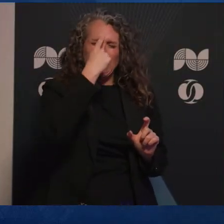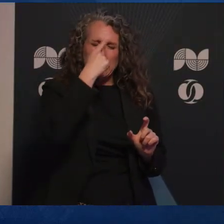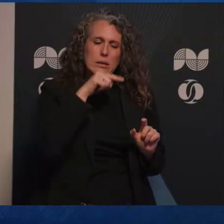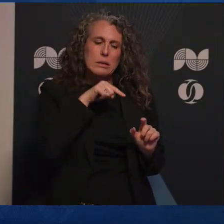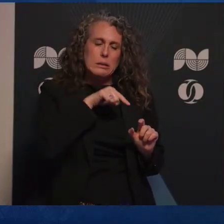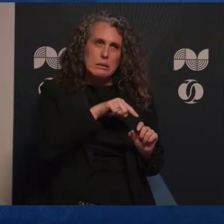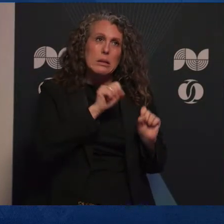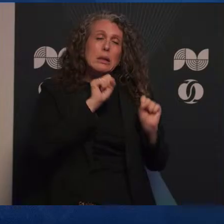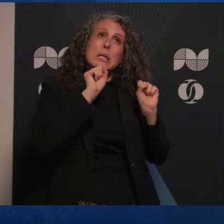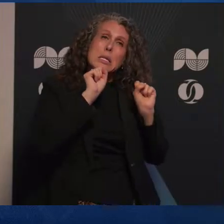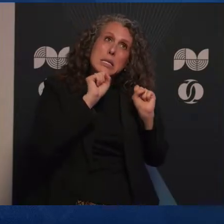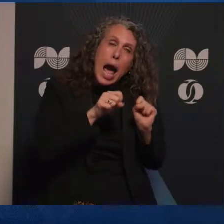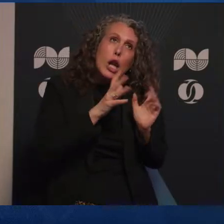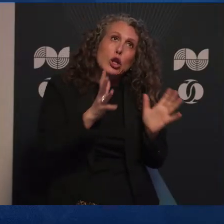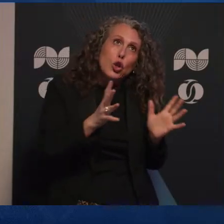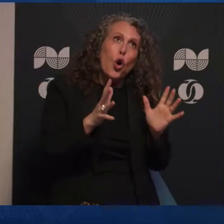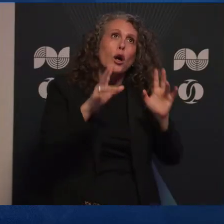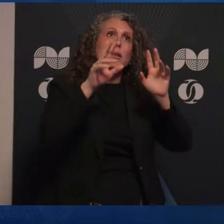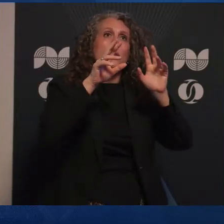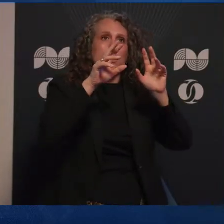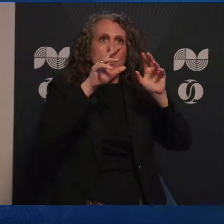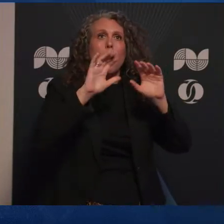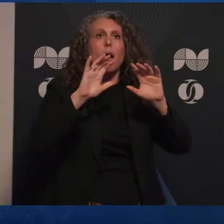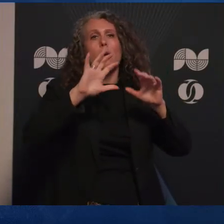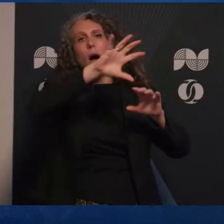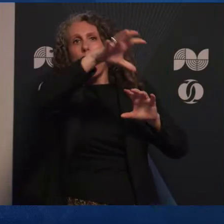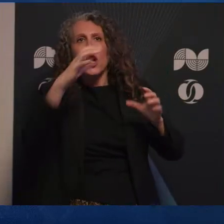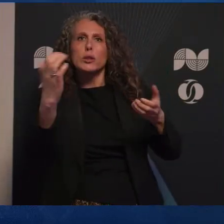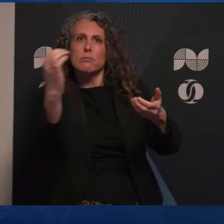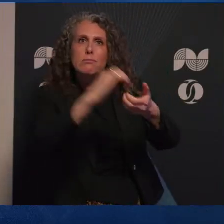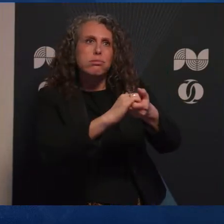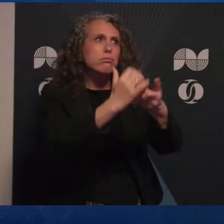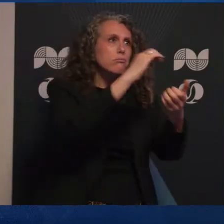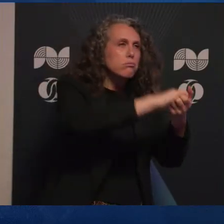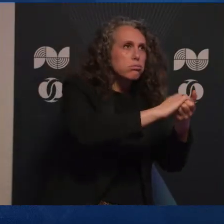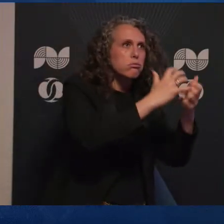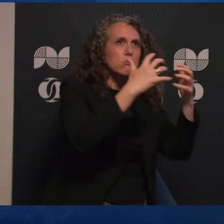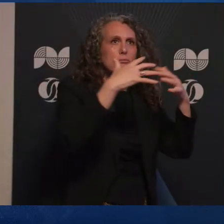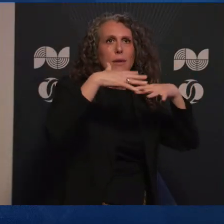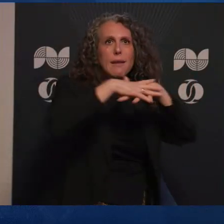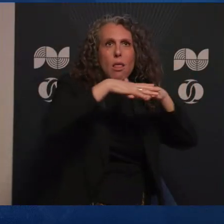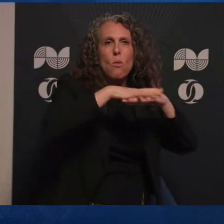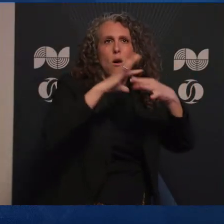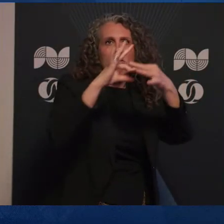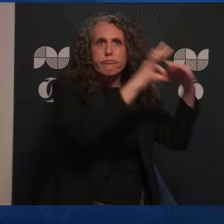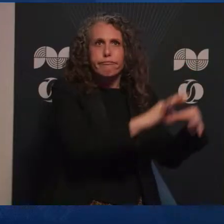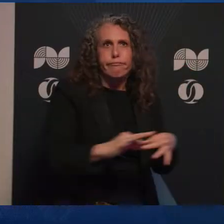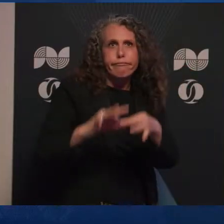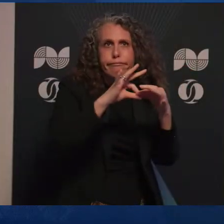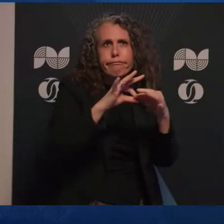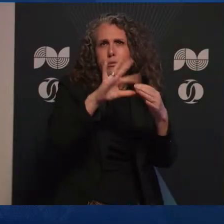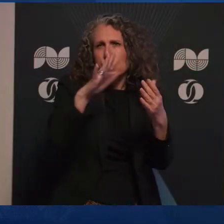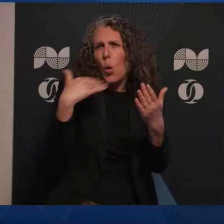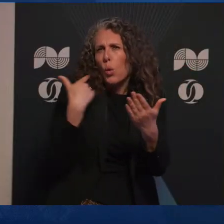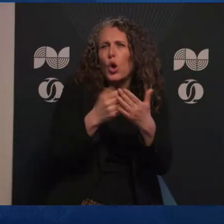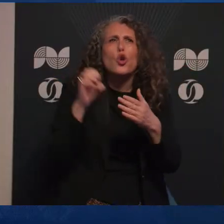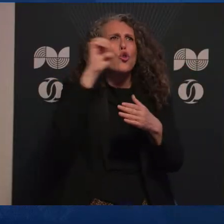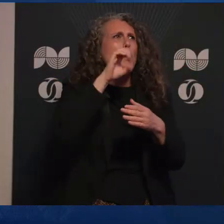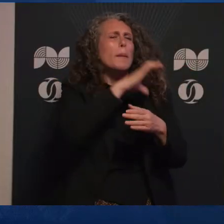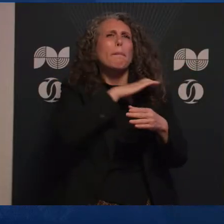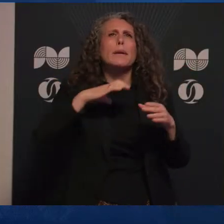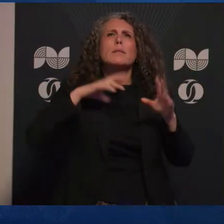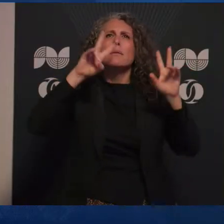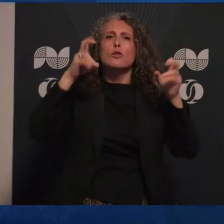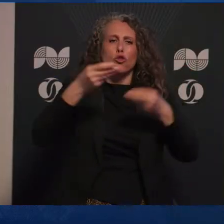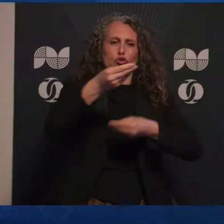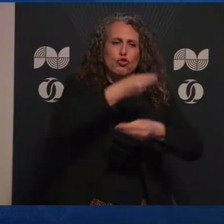international integration, which are good for both sides, right? So the European Commission has been pushing something called the Trade and